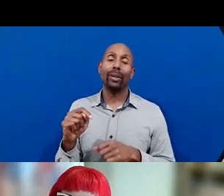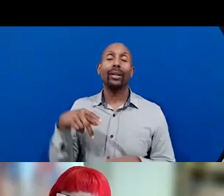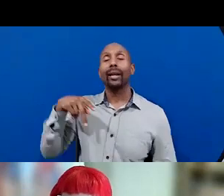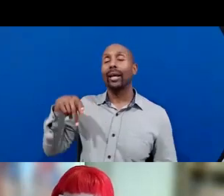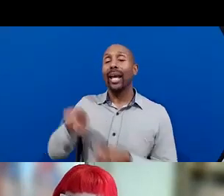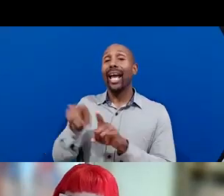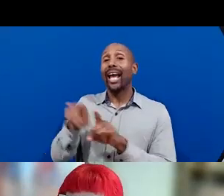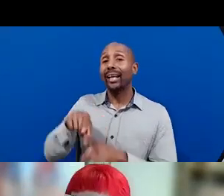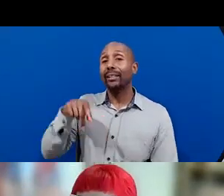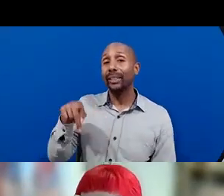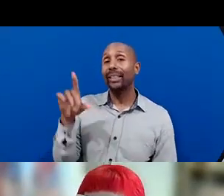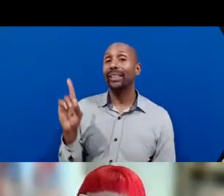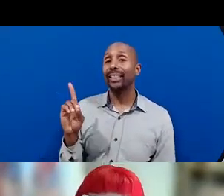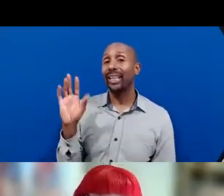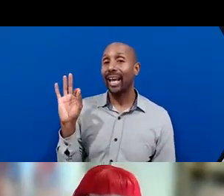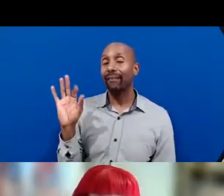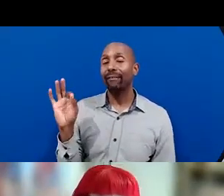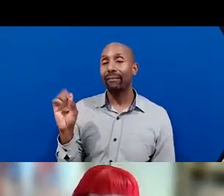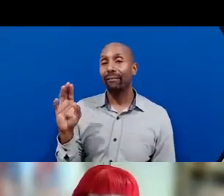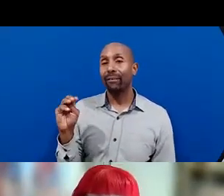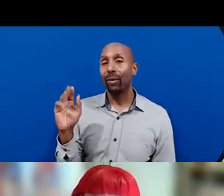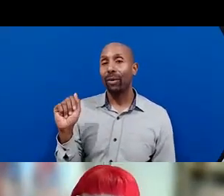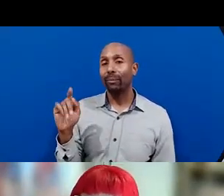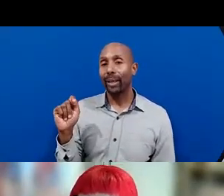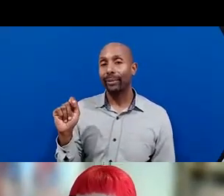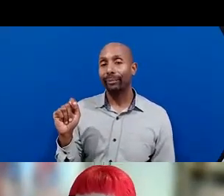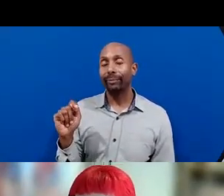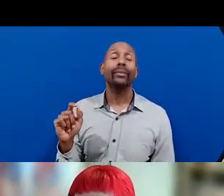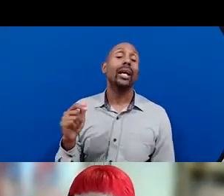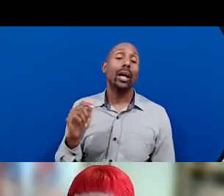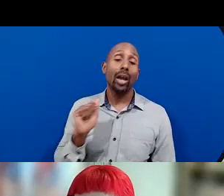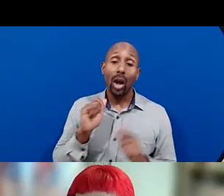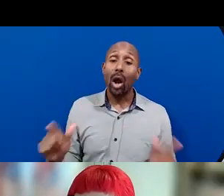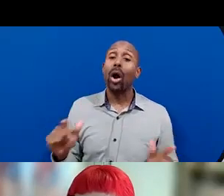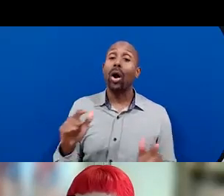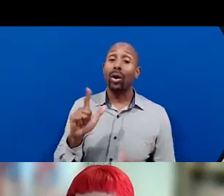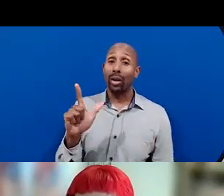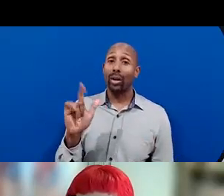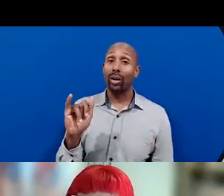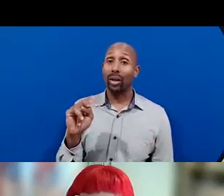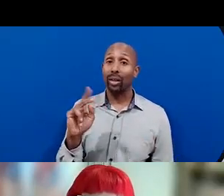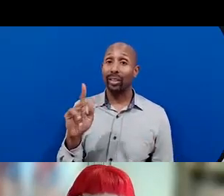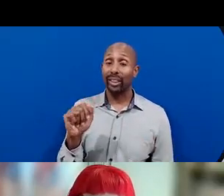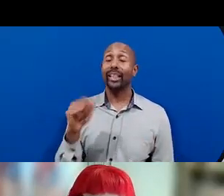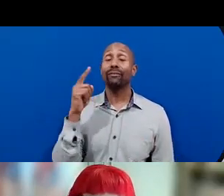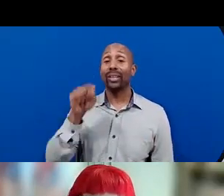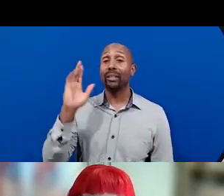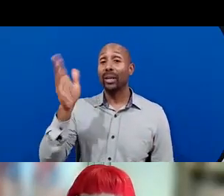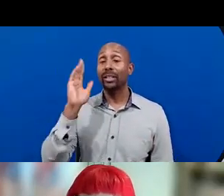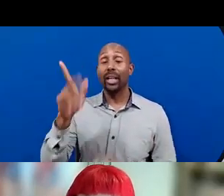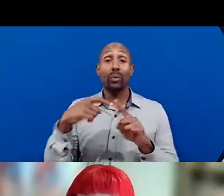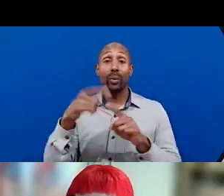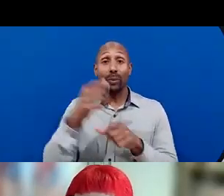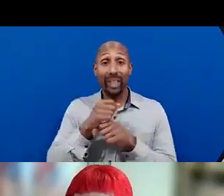the links are live. So you can click on any of the links in the PDF and you'll still be